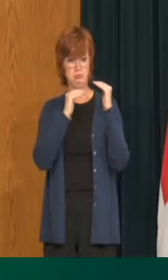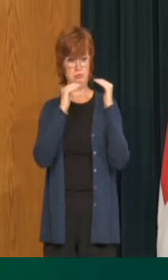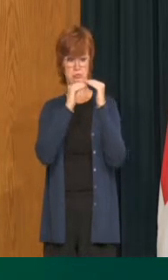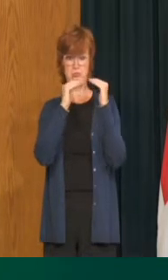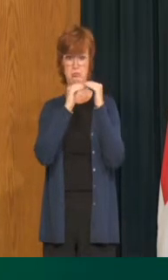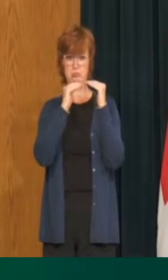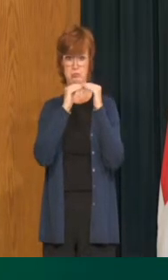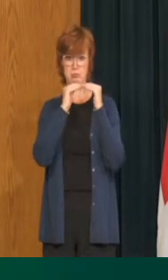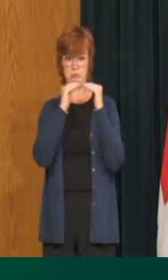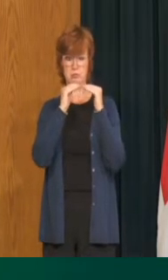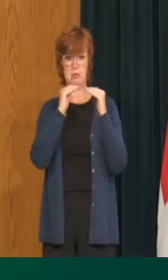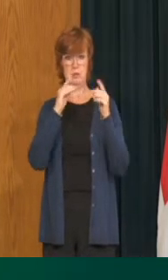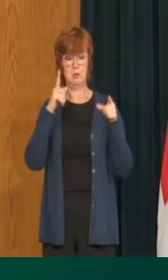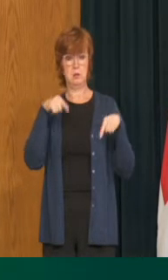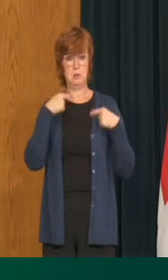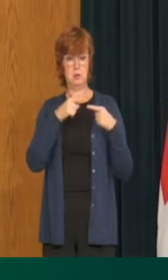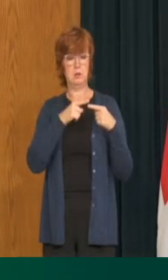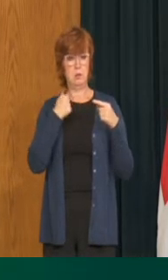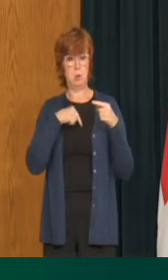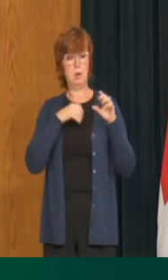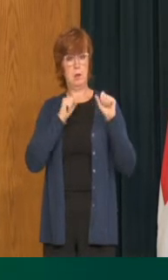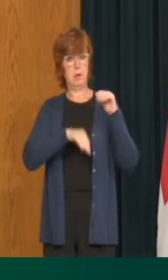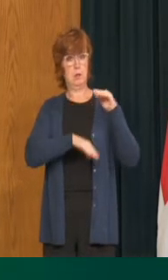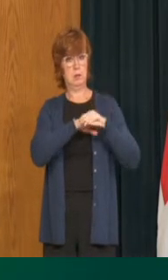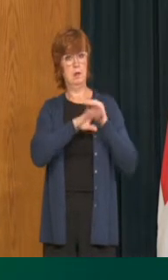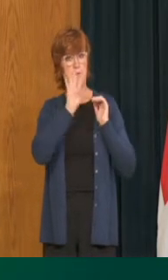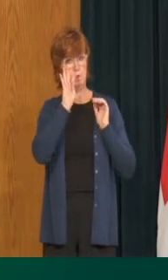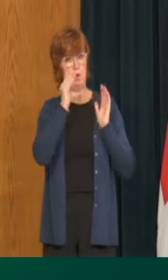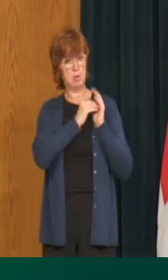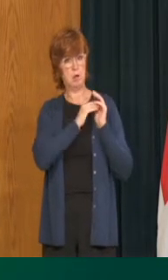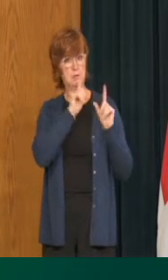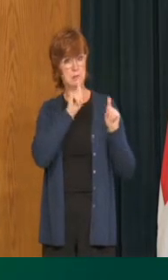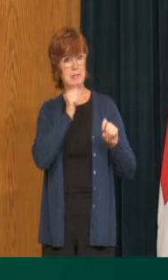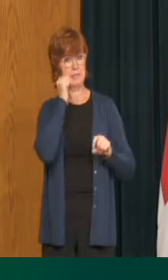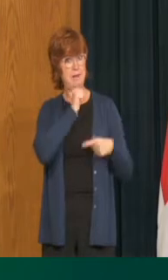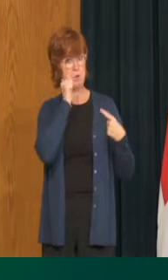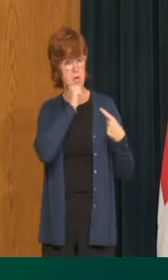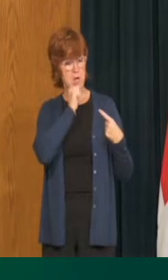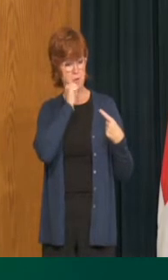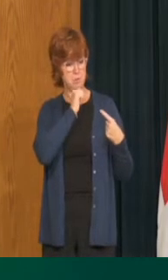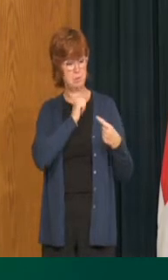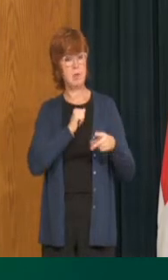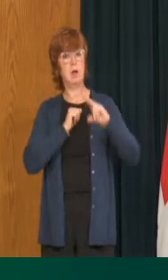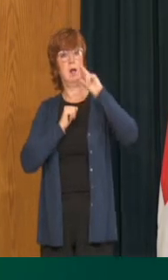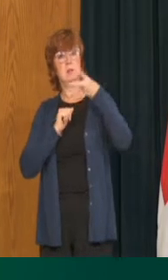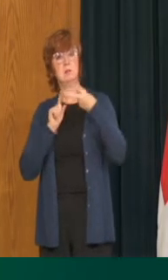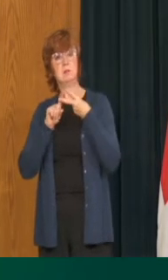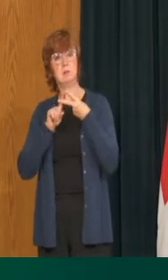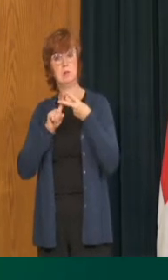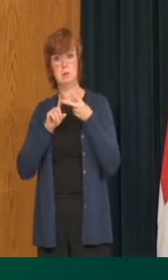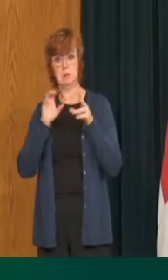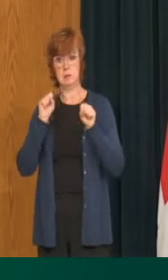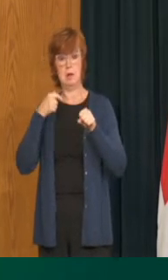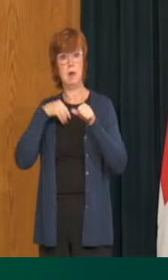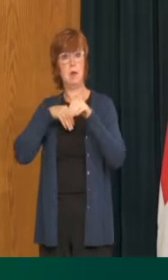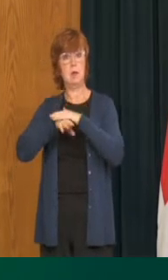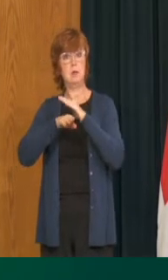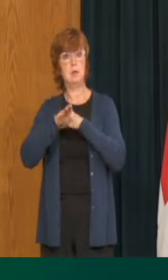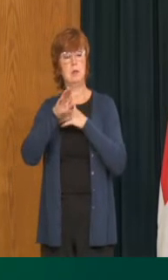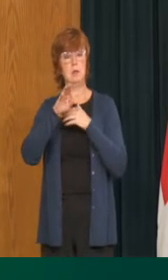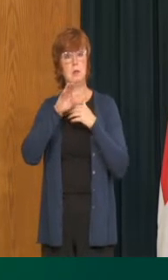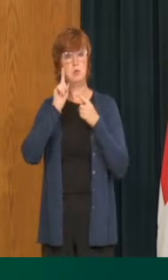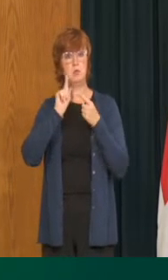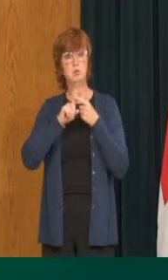up to and including a capacity of 4,000 tests. The second then is accessibility to your second question